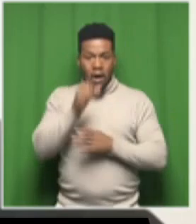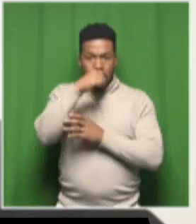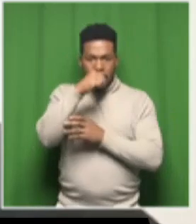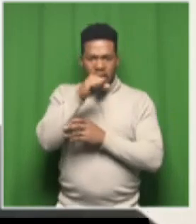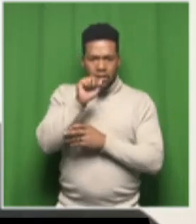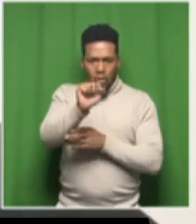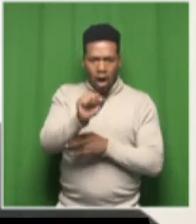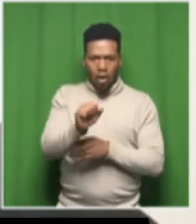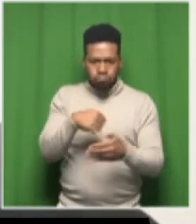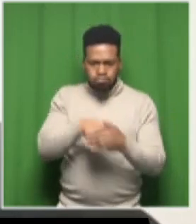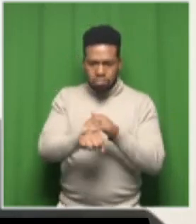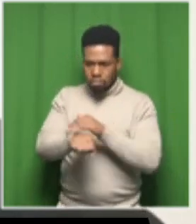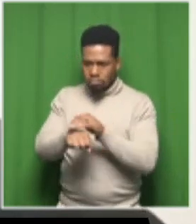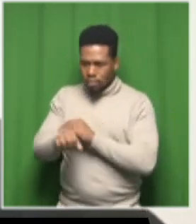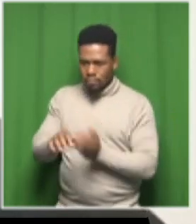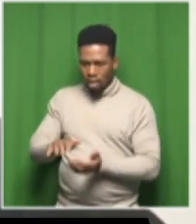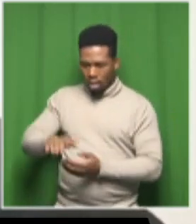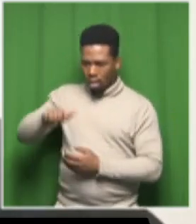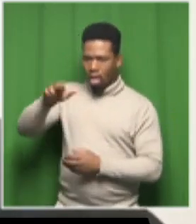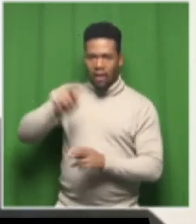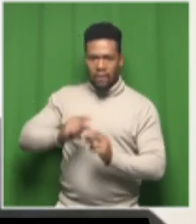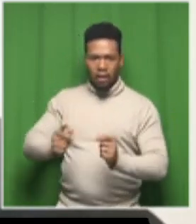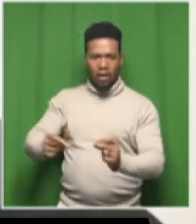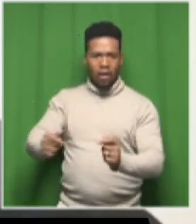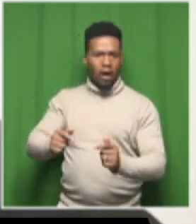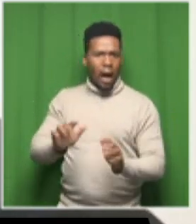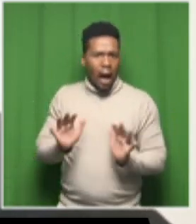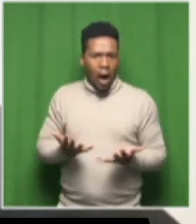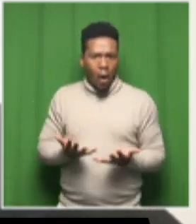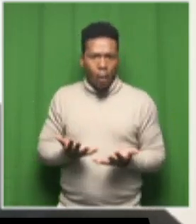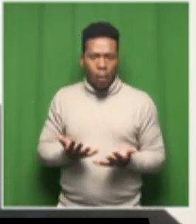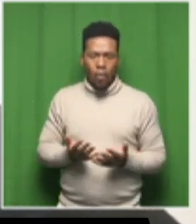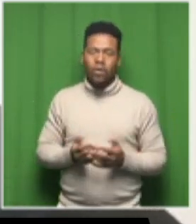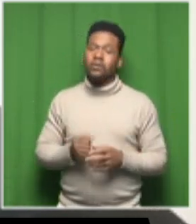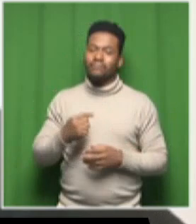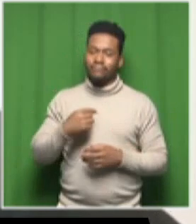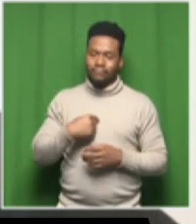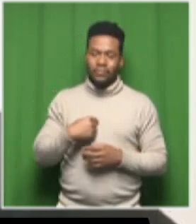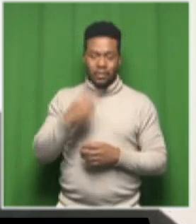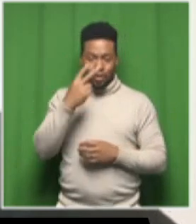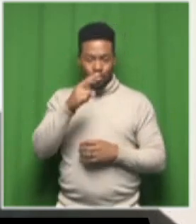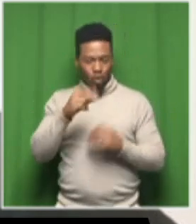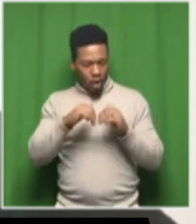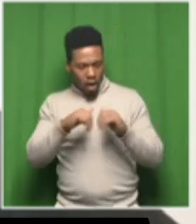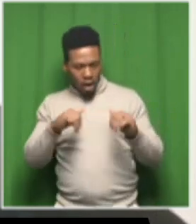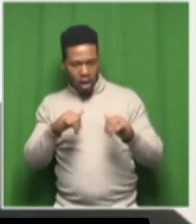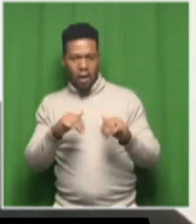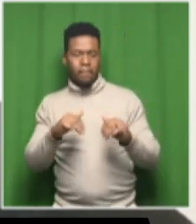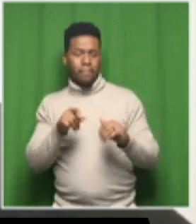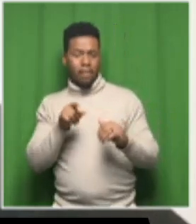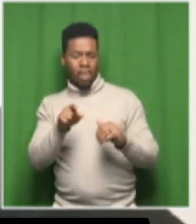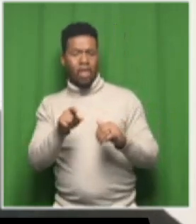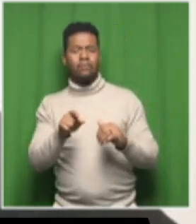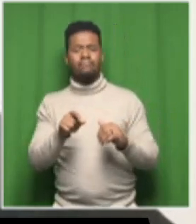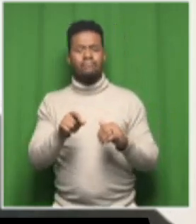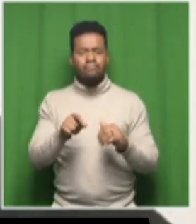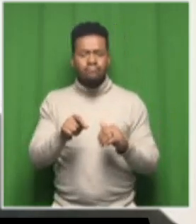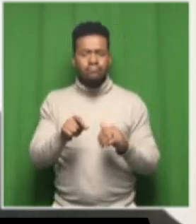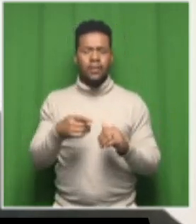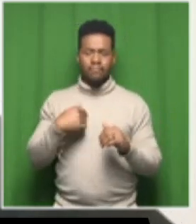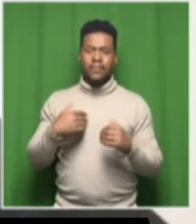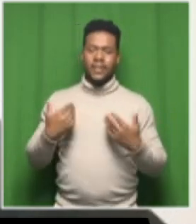so fast. So I saw a gap on. I can start on teaching people